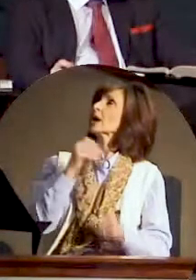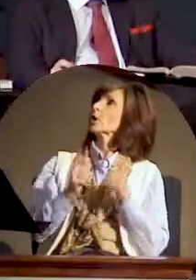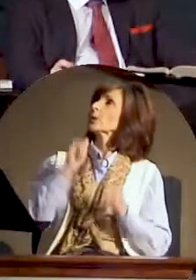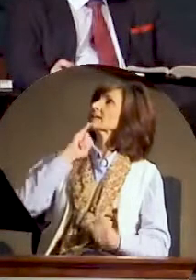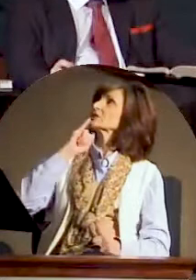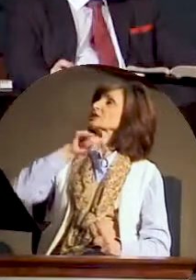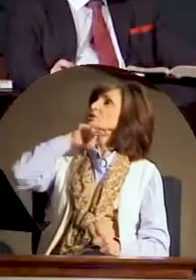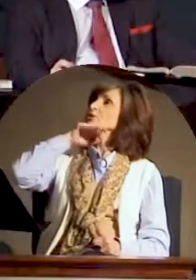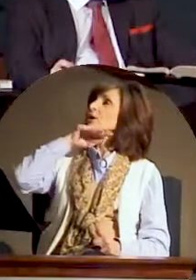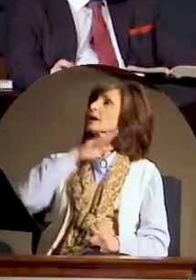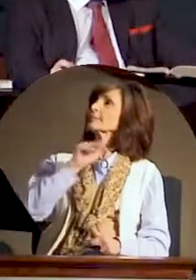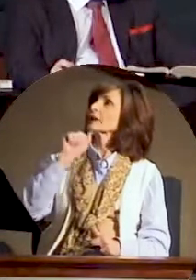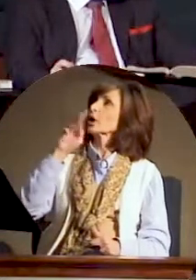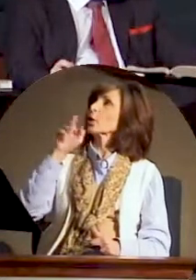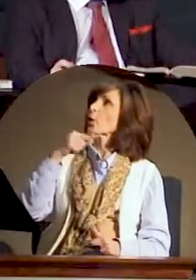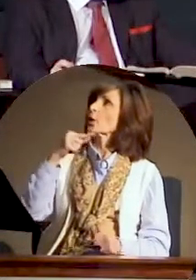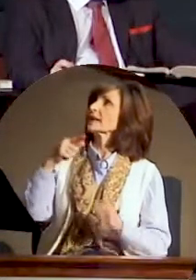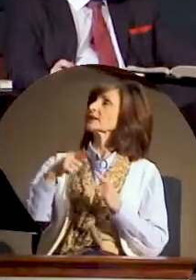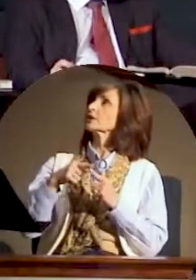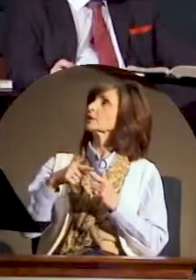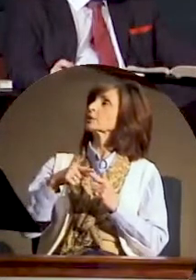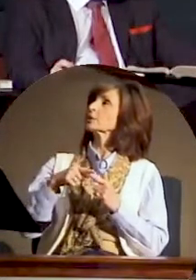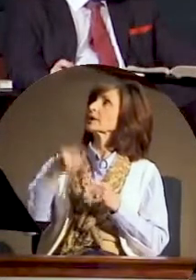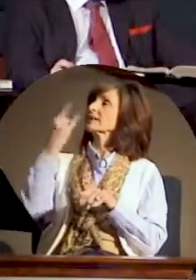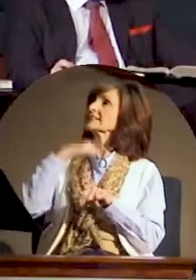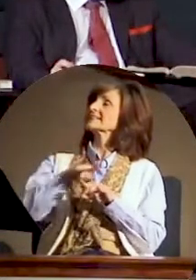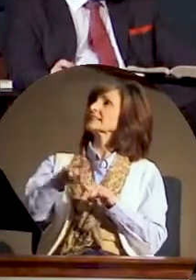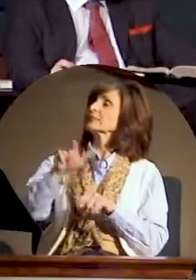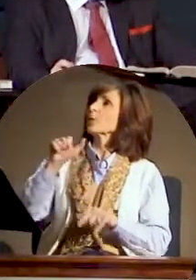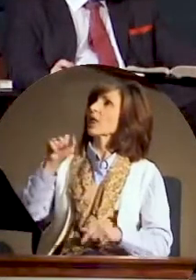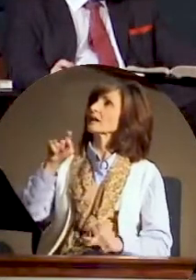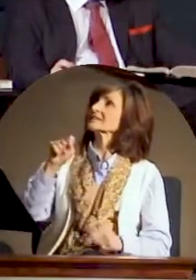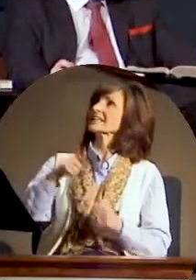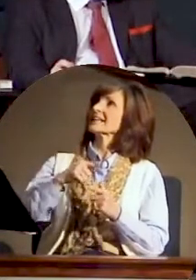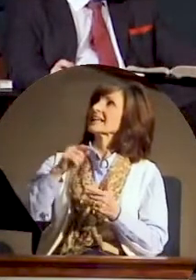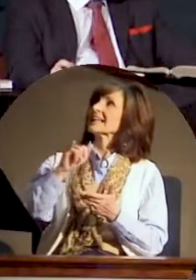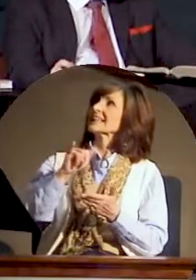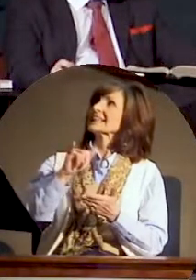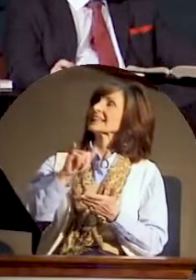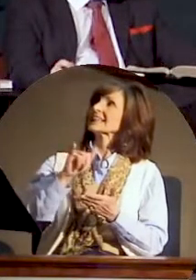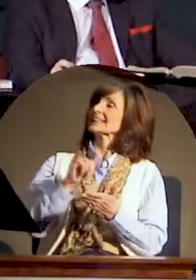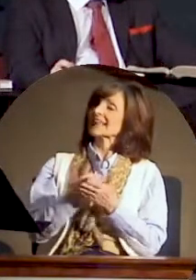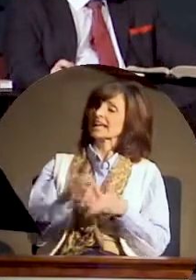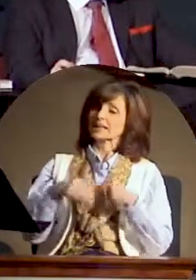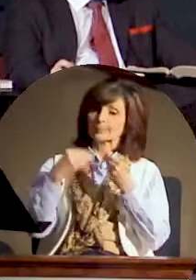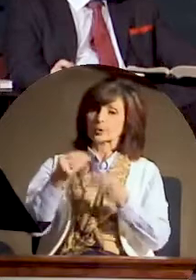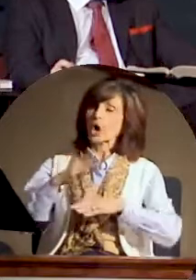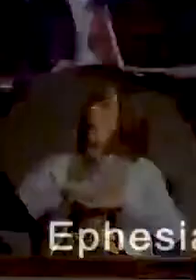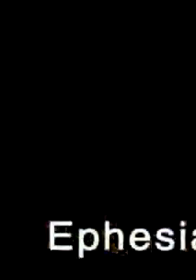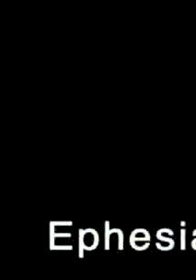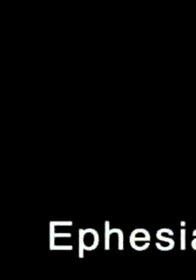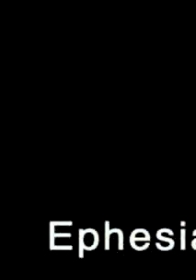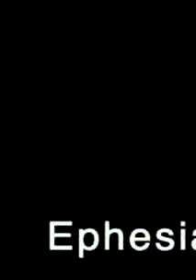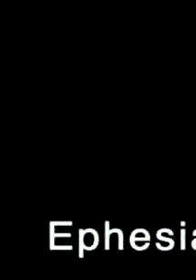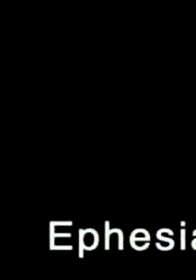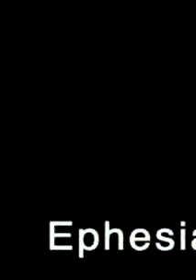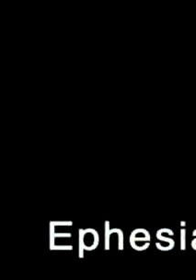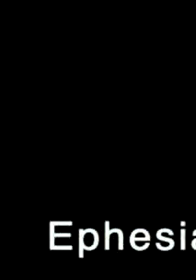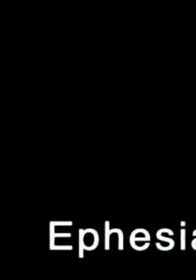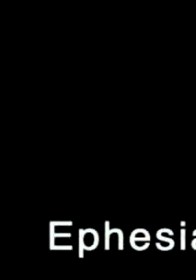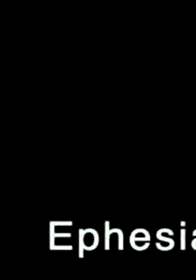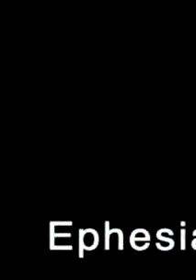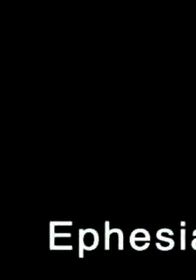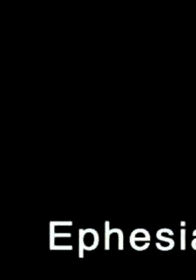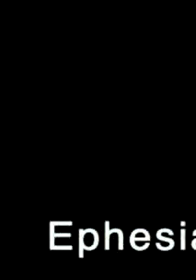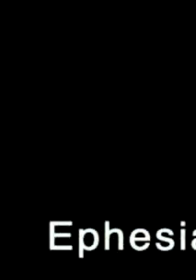which is corrupt according to the deceitful lust. And then we're told this, that you put on the new man, which after God is created